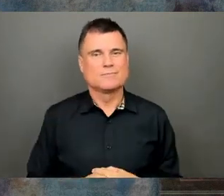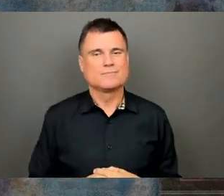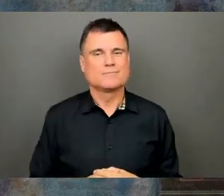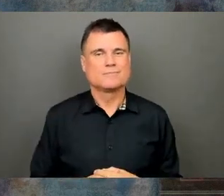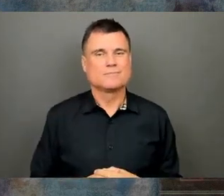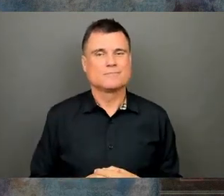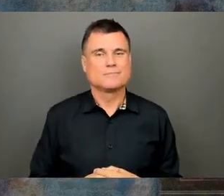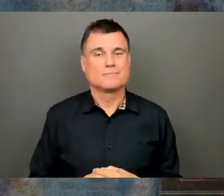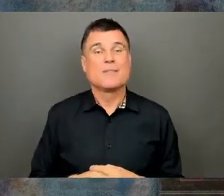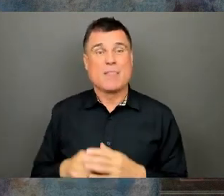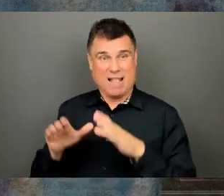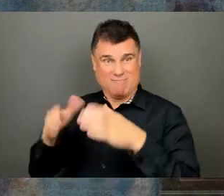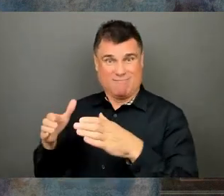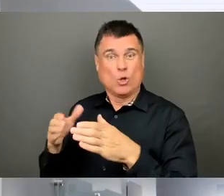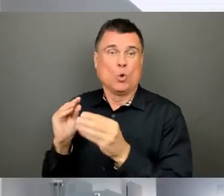Grooves.